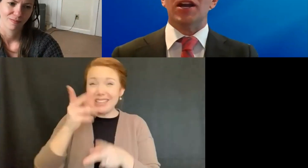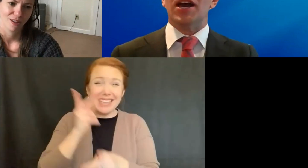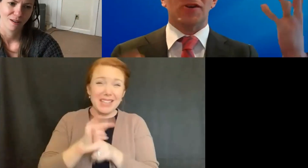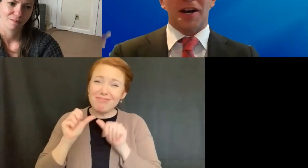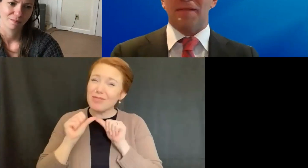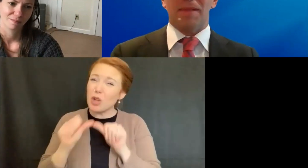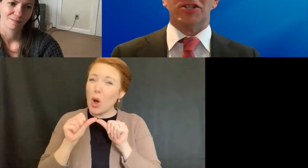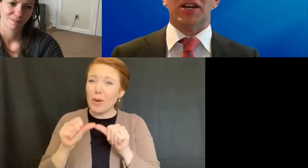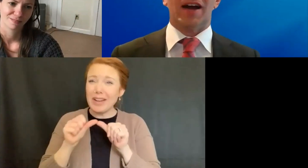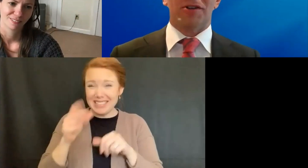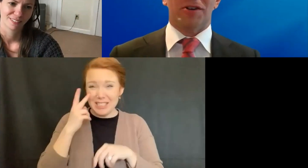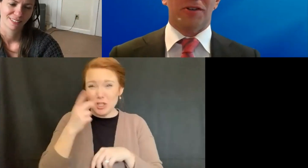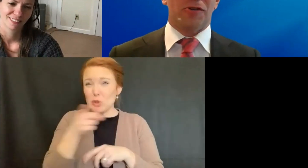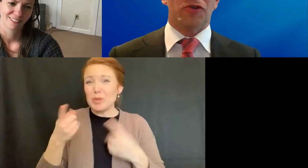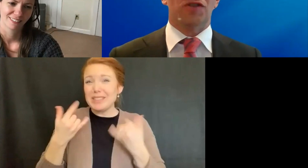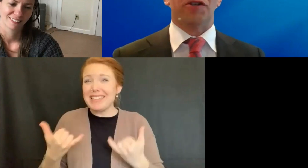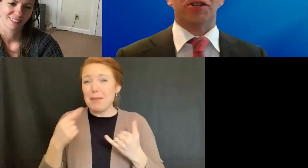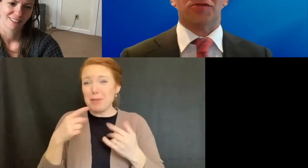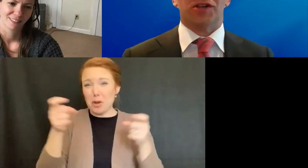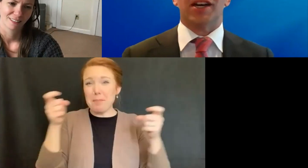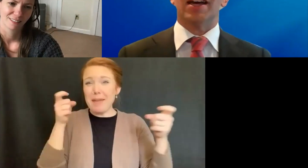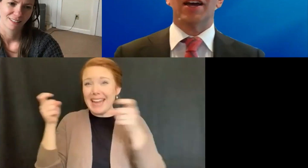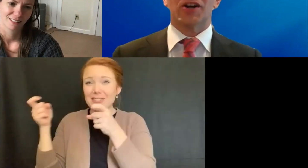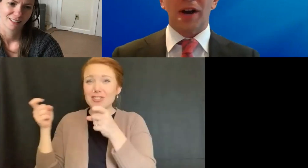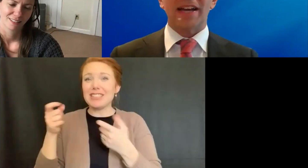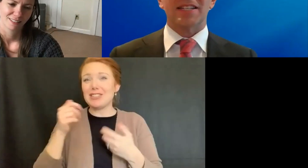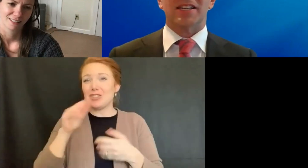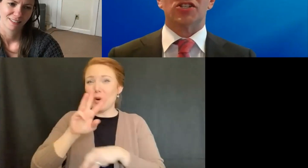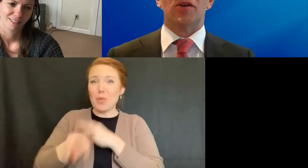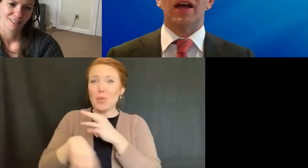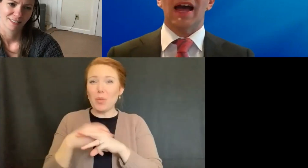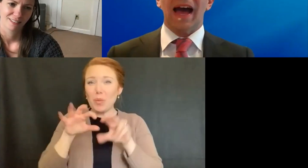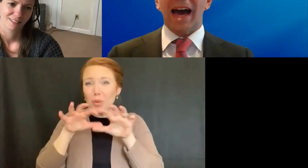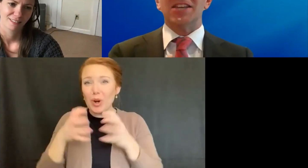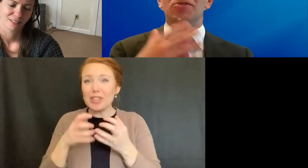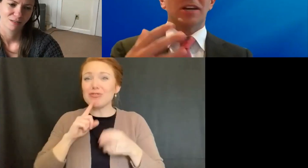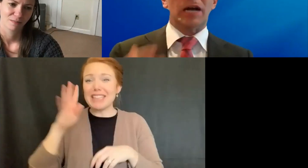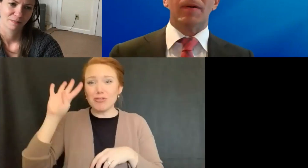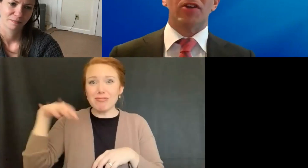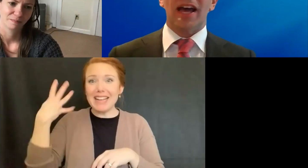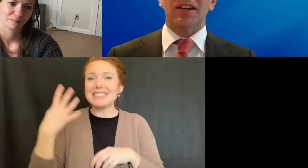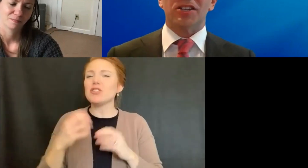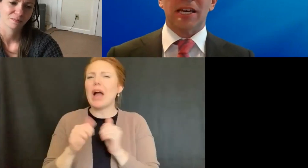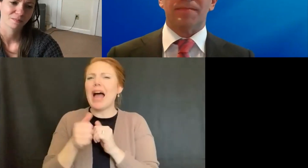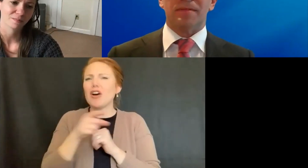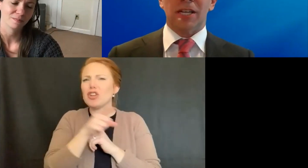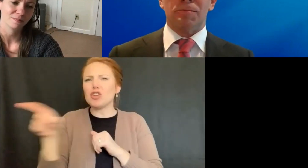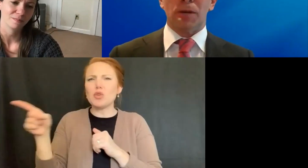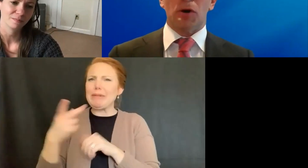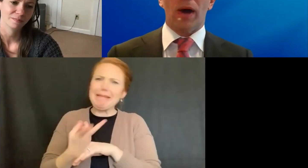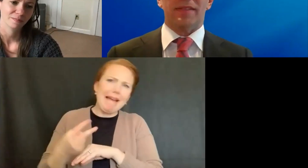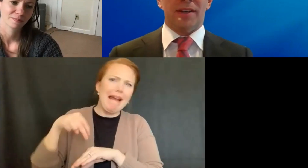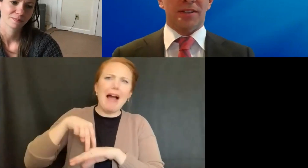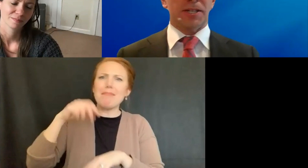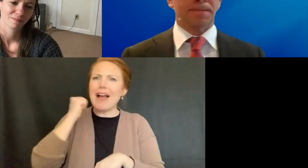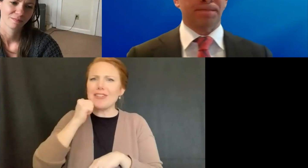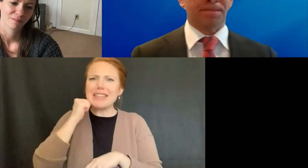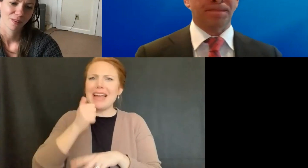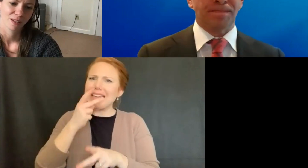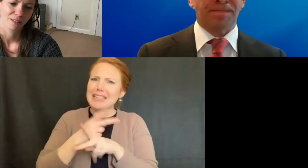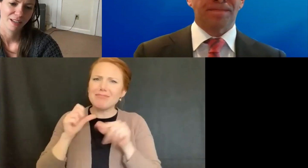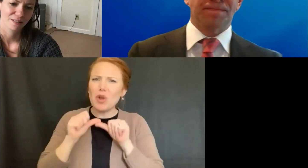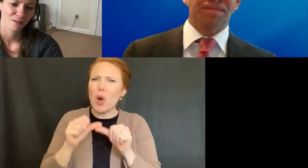I'm seeing you today, you're kind of managing your universe is really crazy. So how do you get up every day and just keep chipping away at